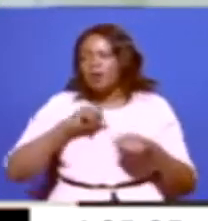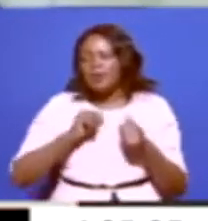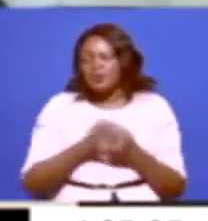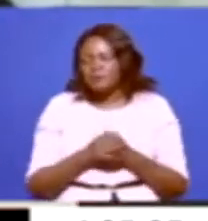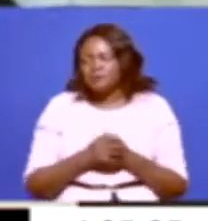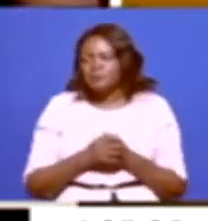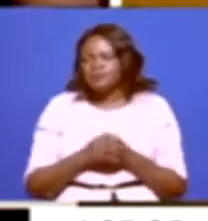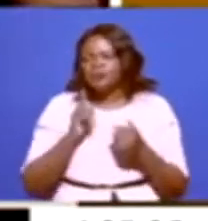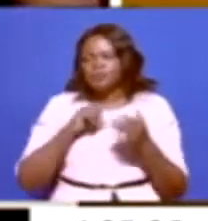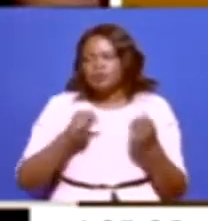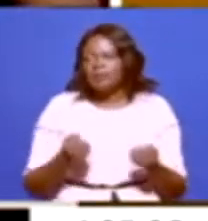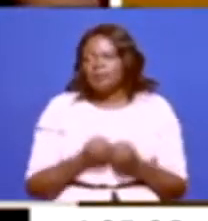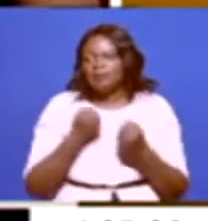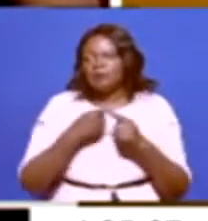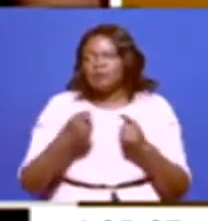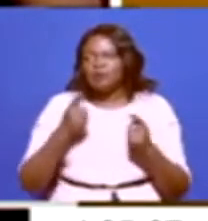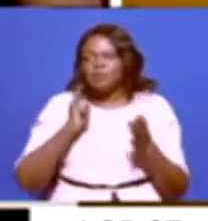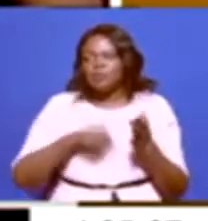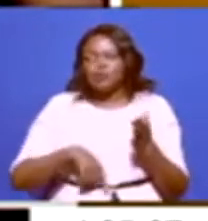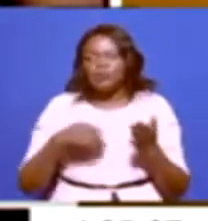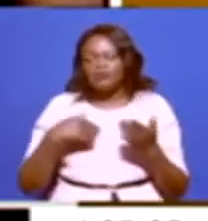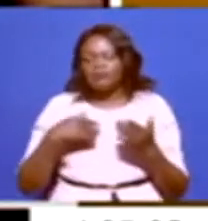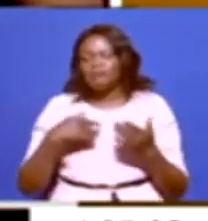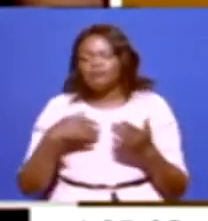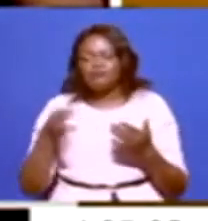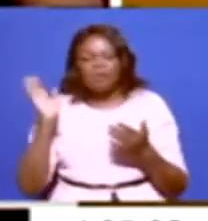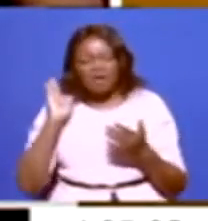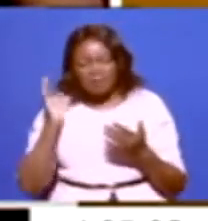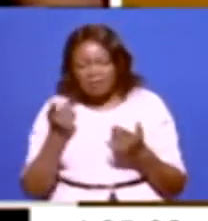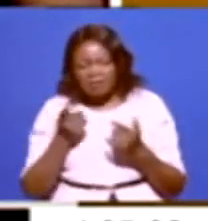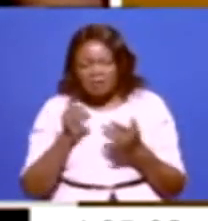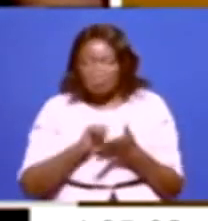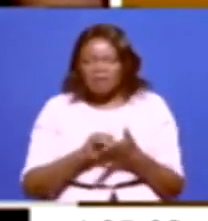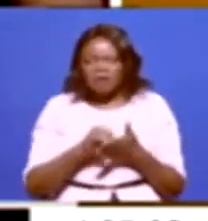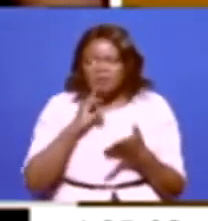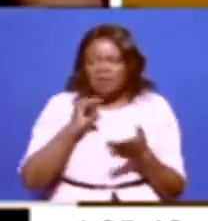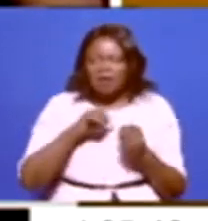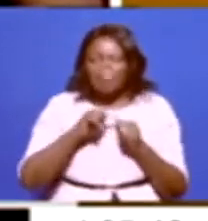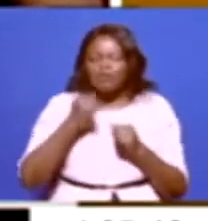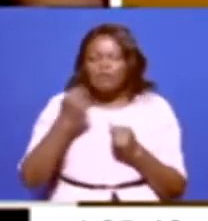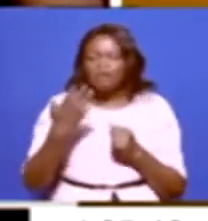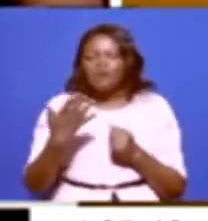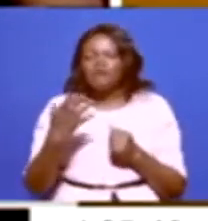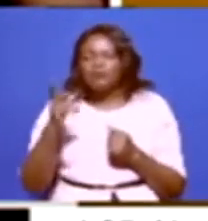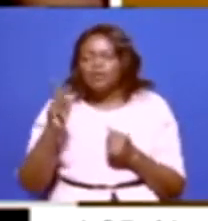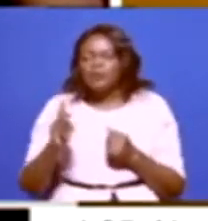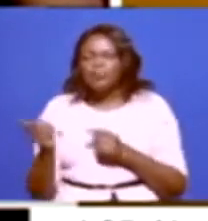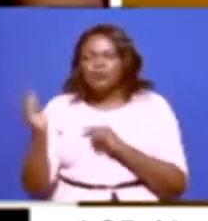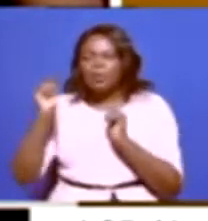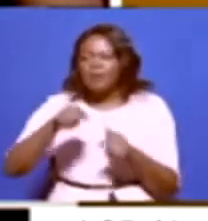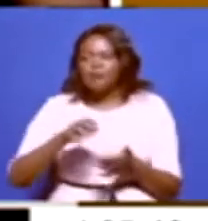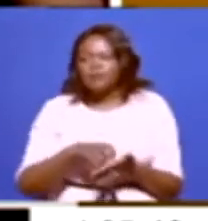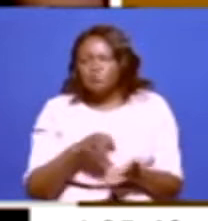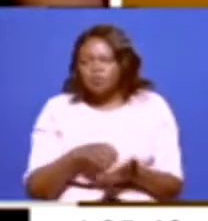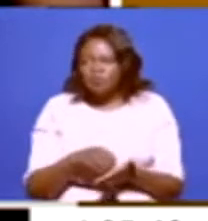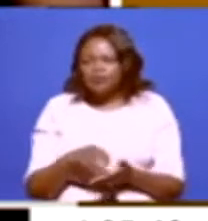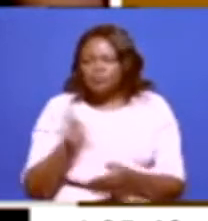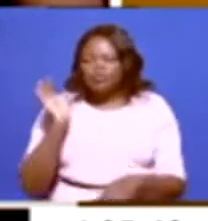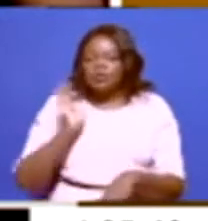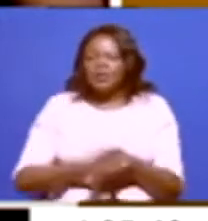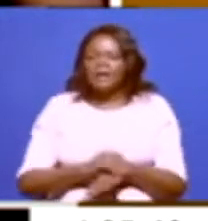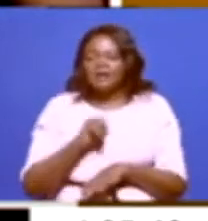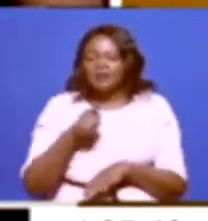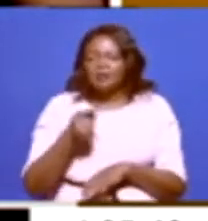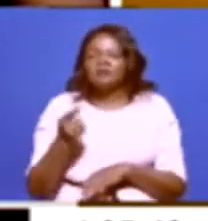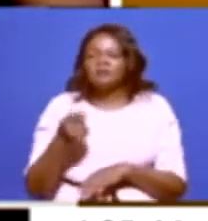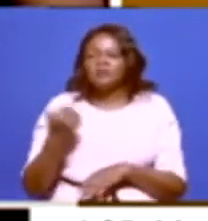development. But actually, what you've heard, you mentioned that he had to travel about 25 kilometers to come to this station to fetch that basic commodity,